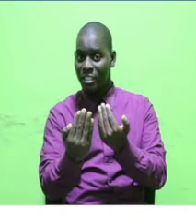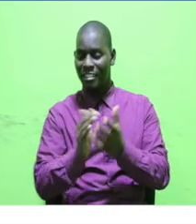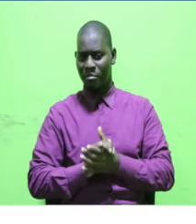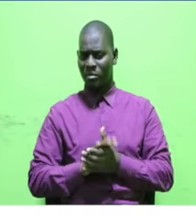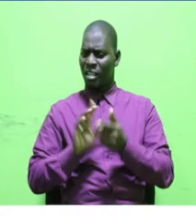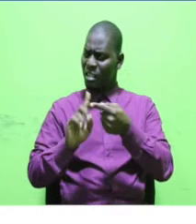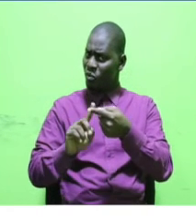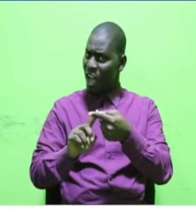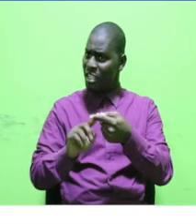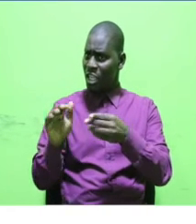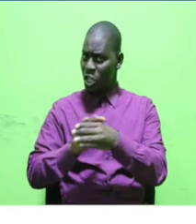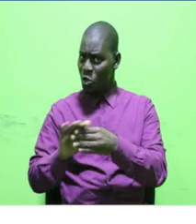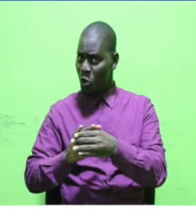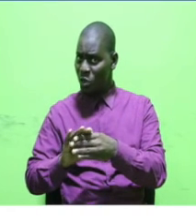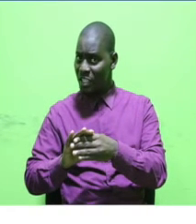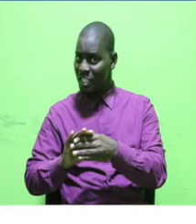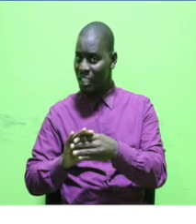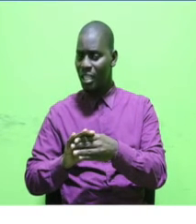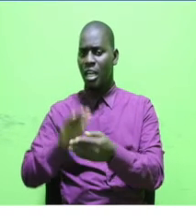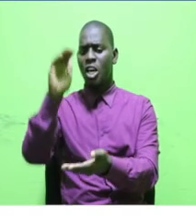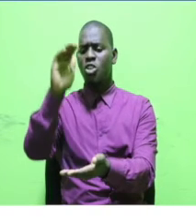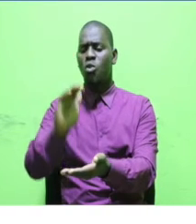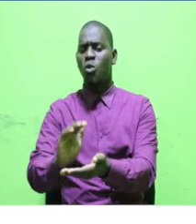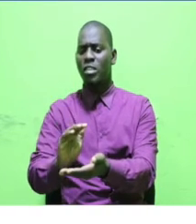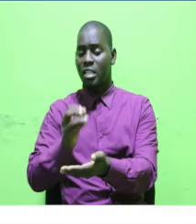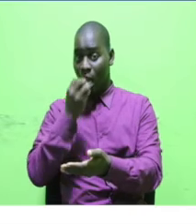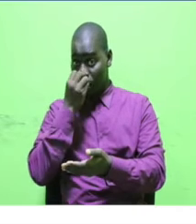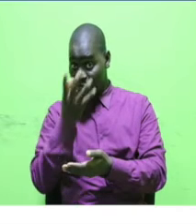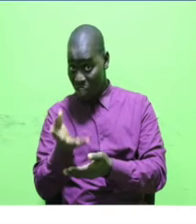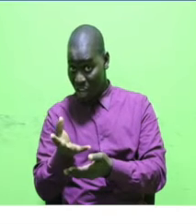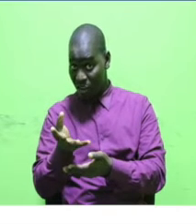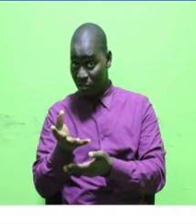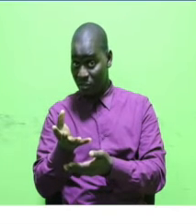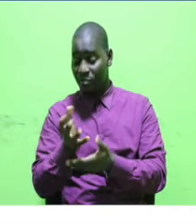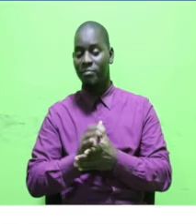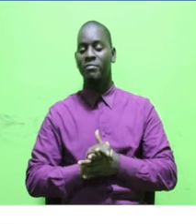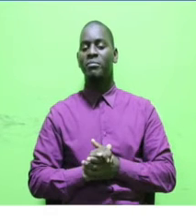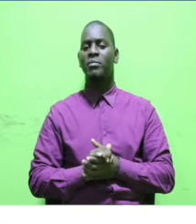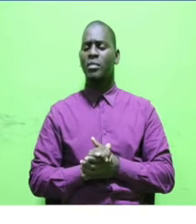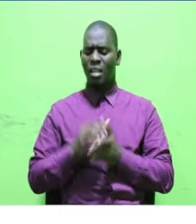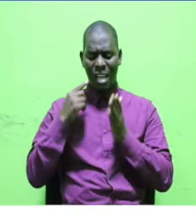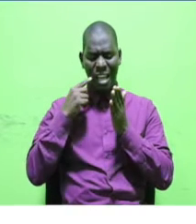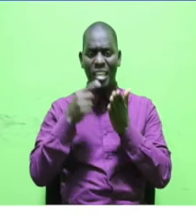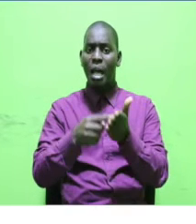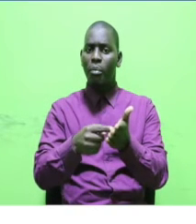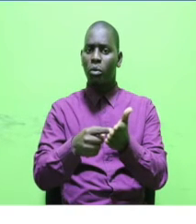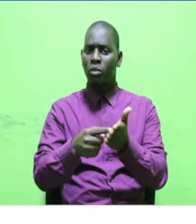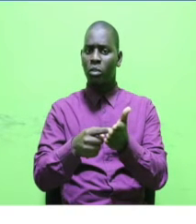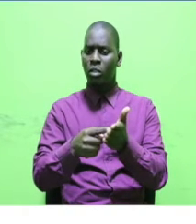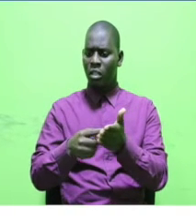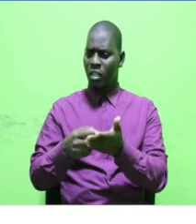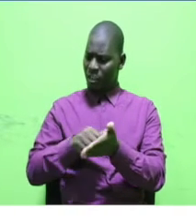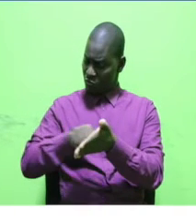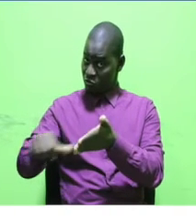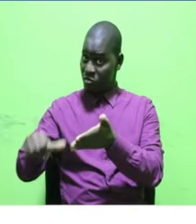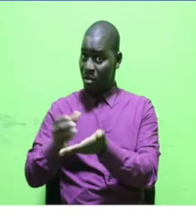First principle is reducing the amount of waste we produce every day. Example, we do not have to buy